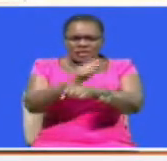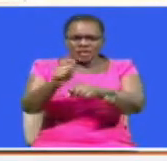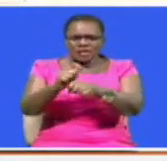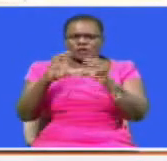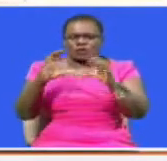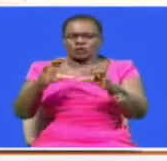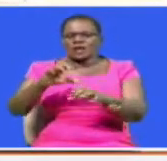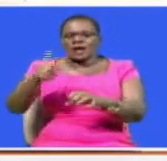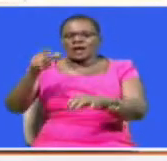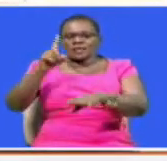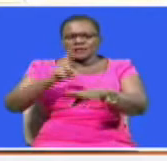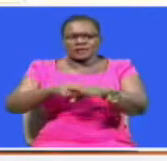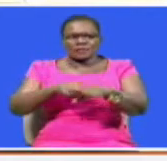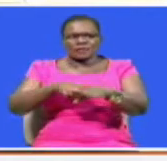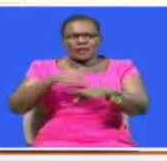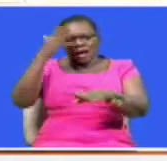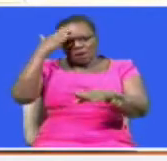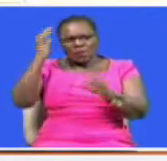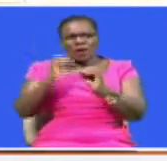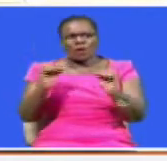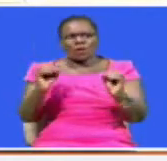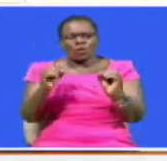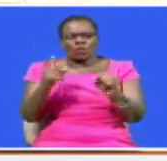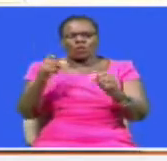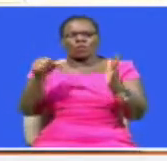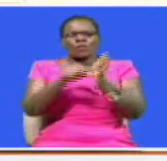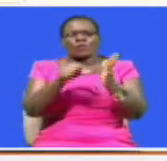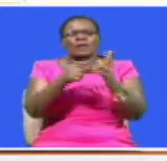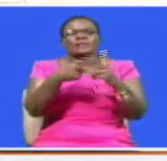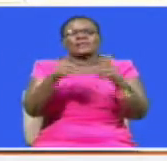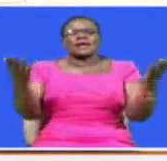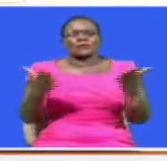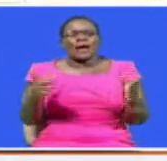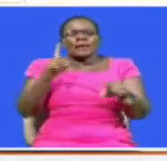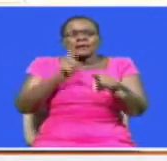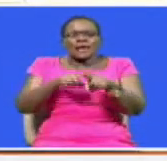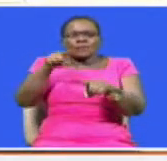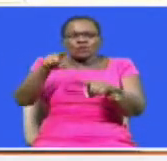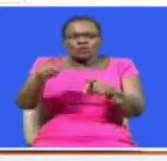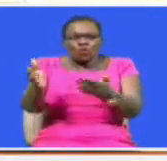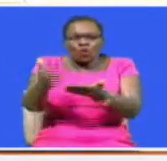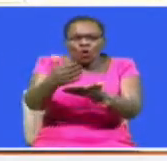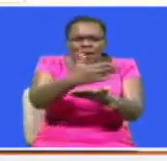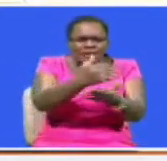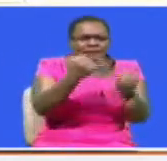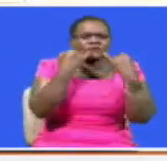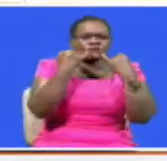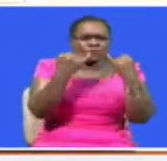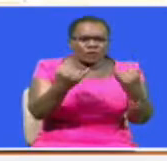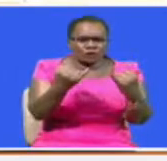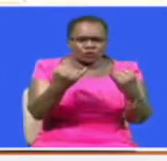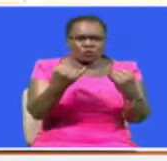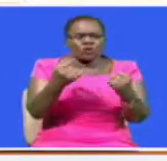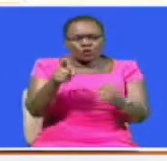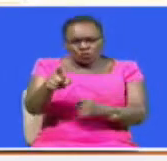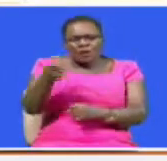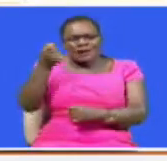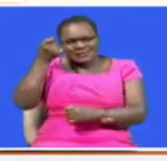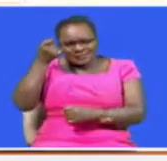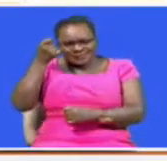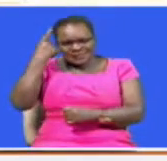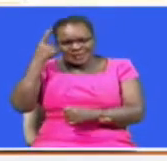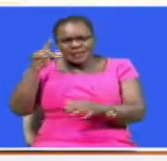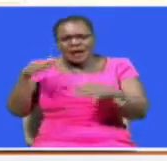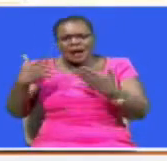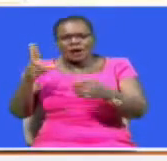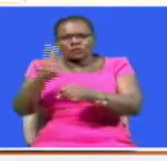every other time you not get to know where the rain is beating you. But when you are able to collect data and you really get to understand